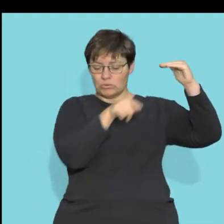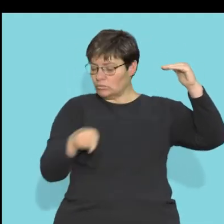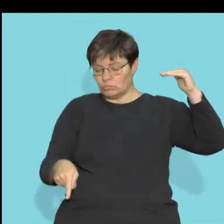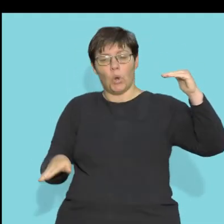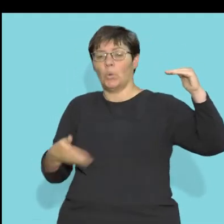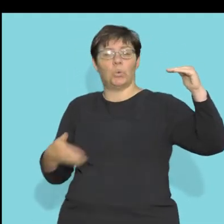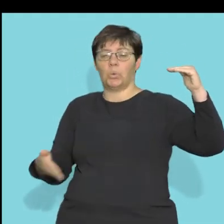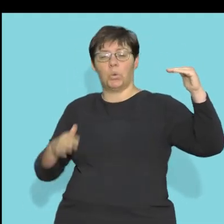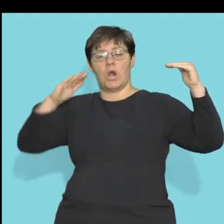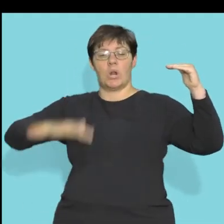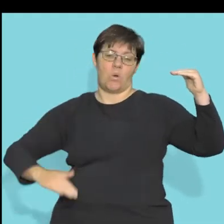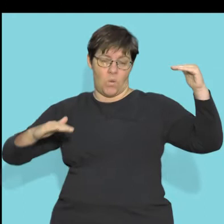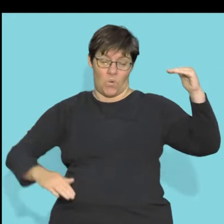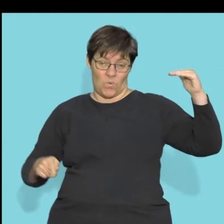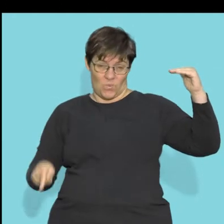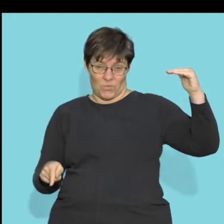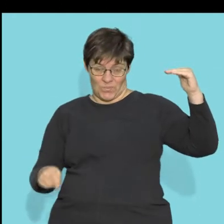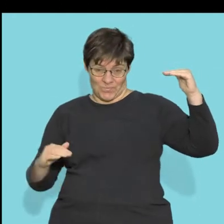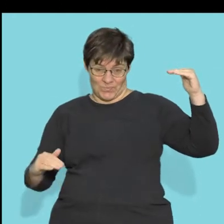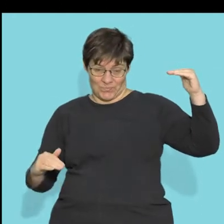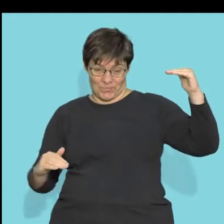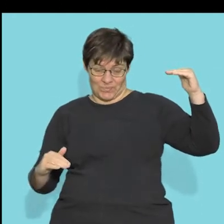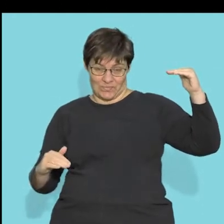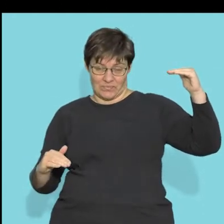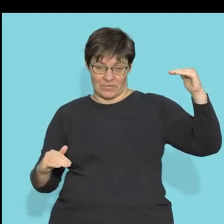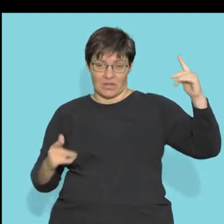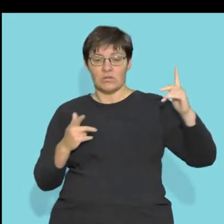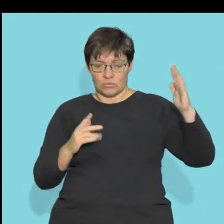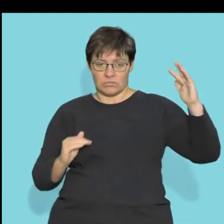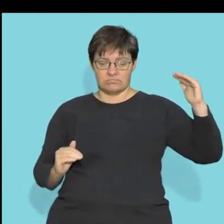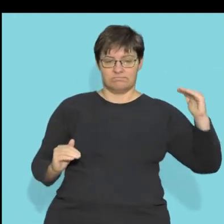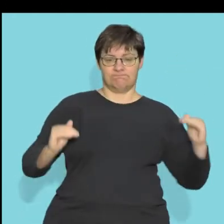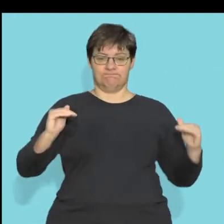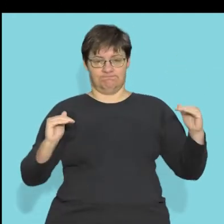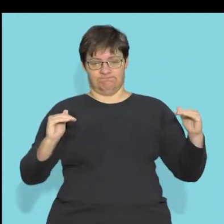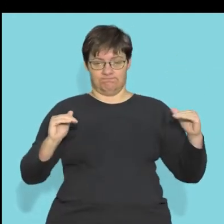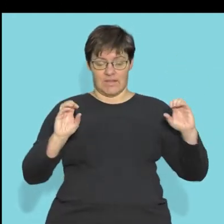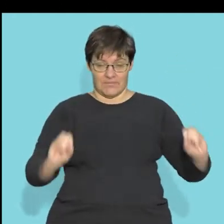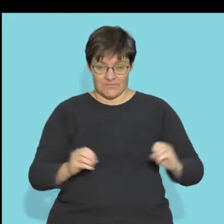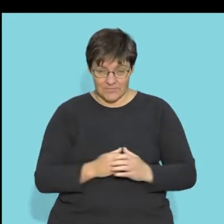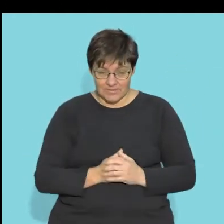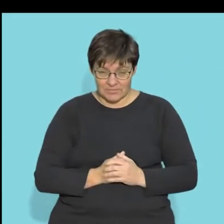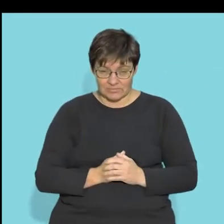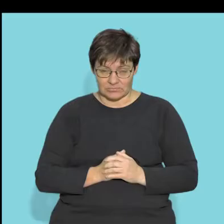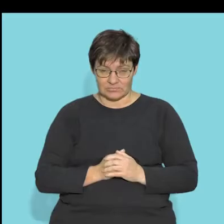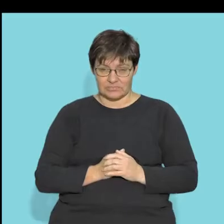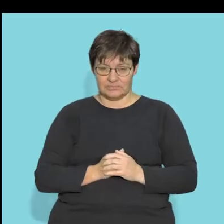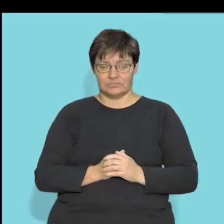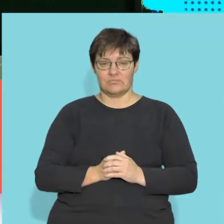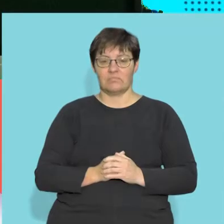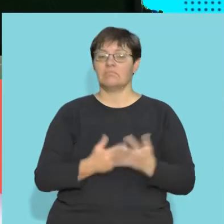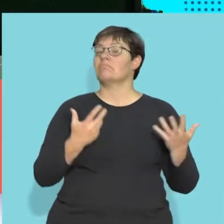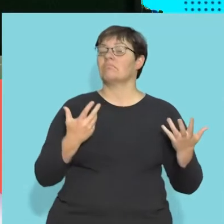concentration to a low concentration until equilibrium is reached. Okay, so let's use this